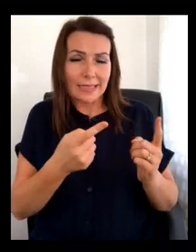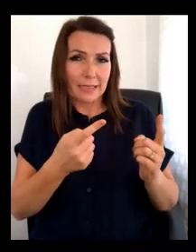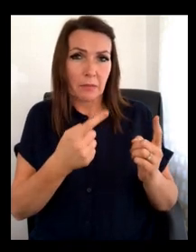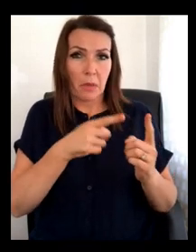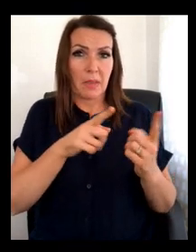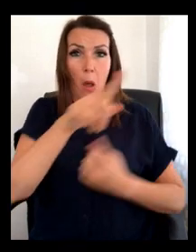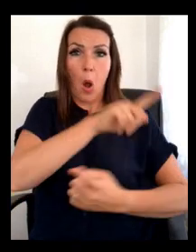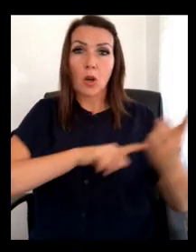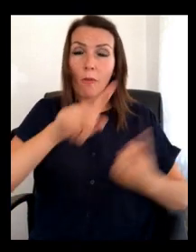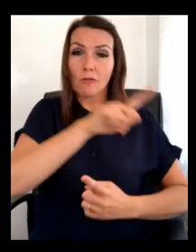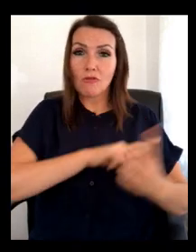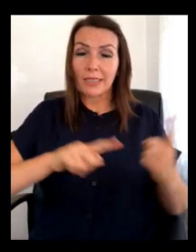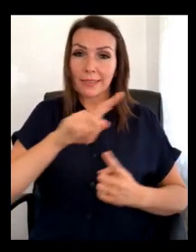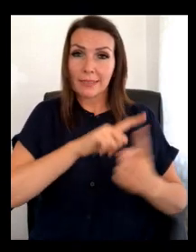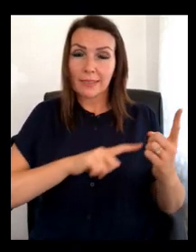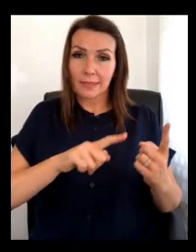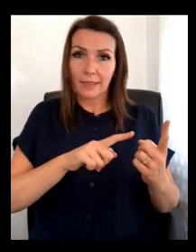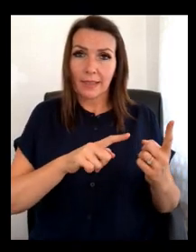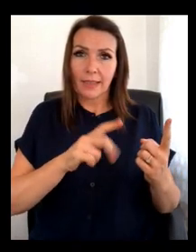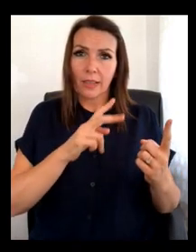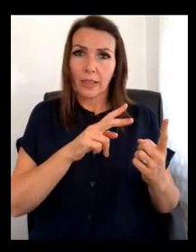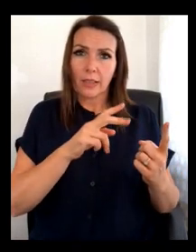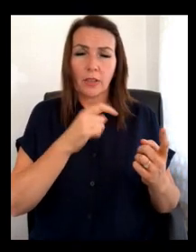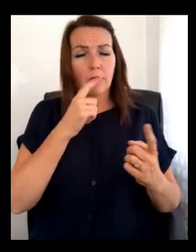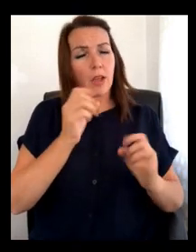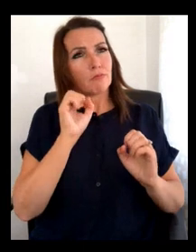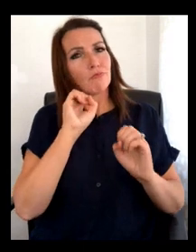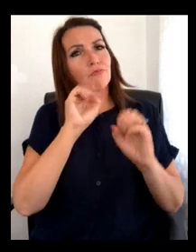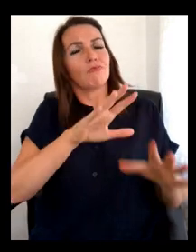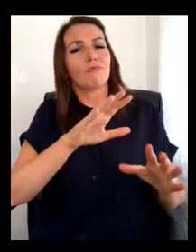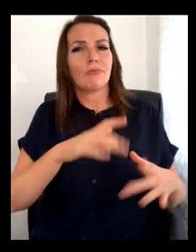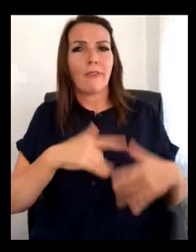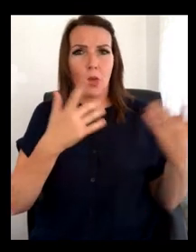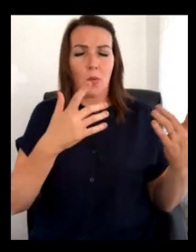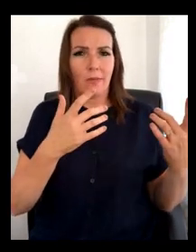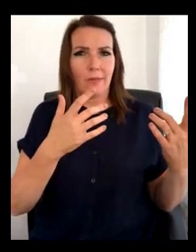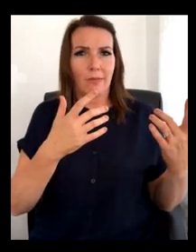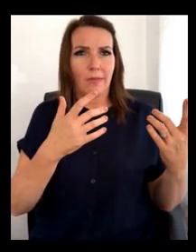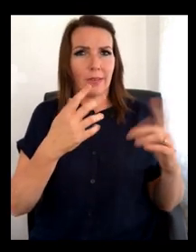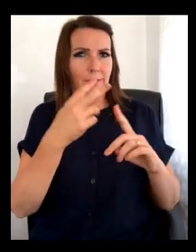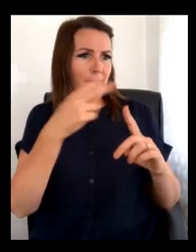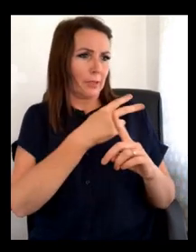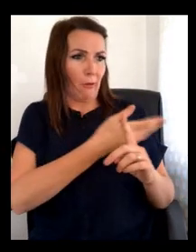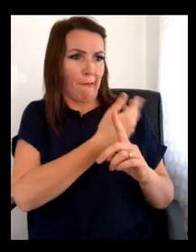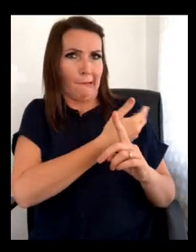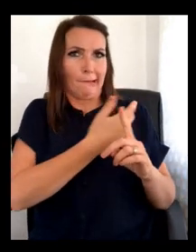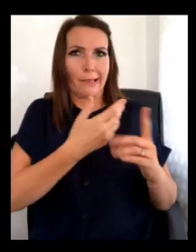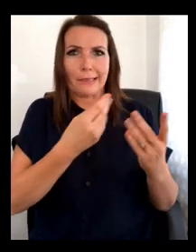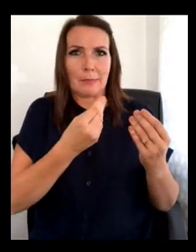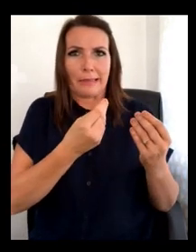try and like sell an idea, and they're looking at me like trying to like channel some kind of